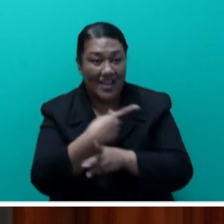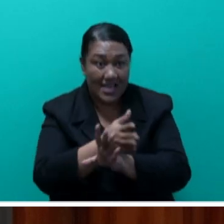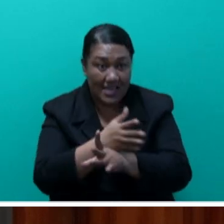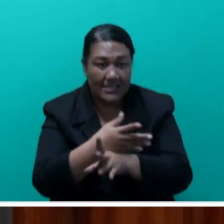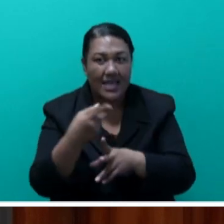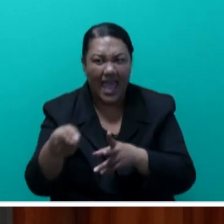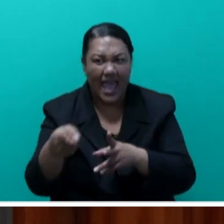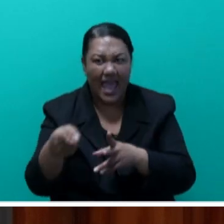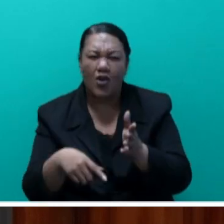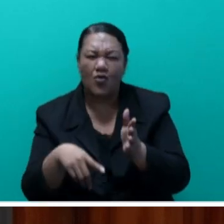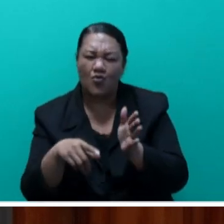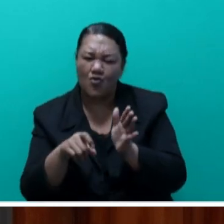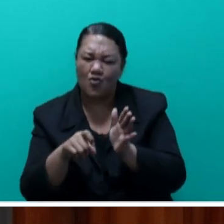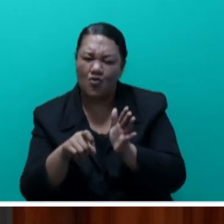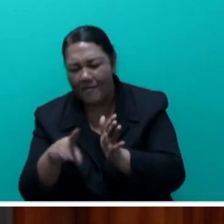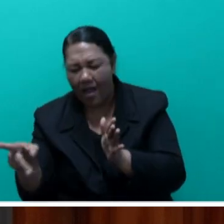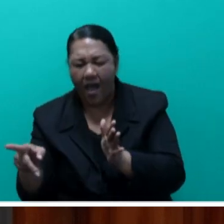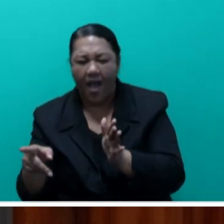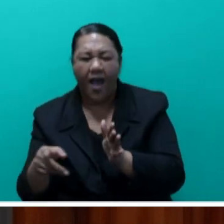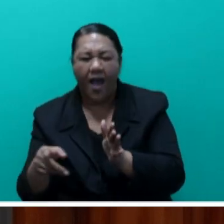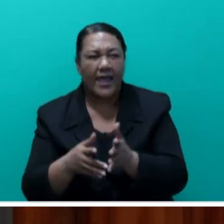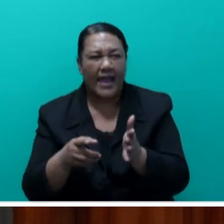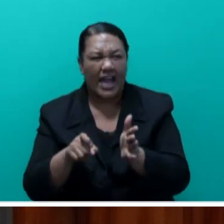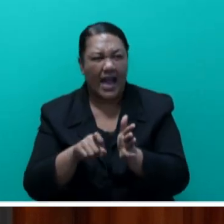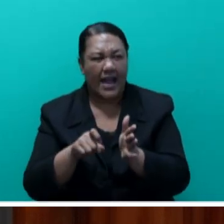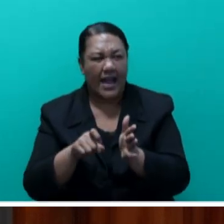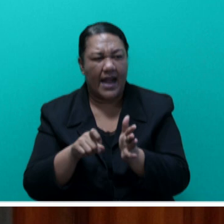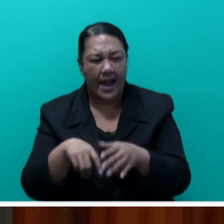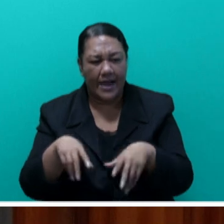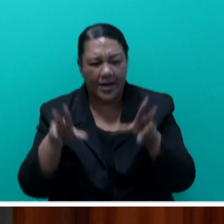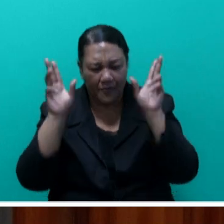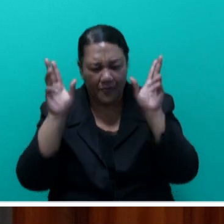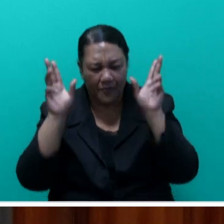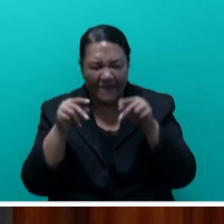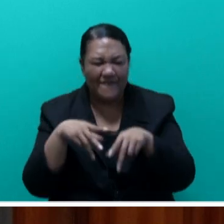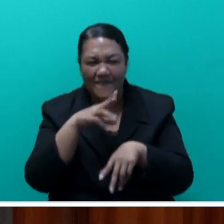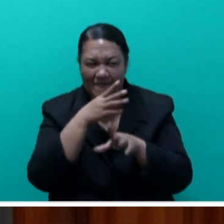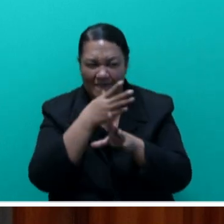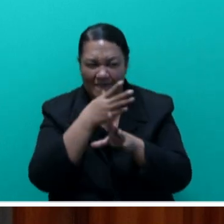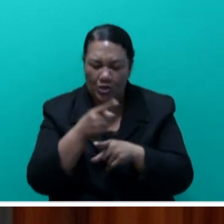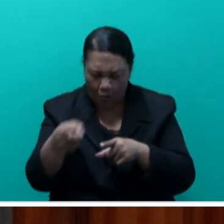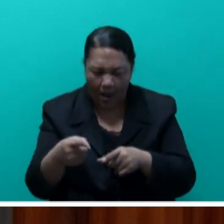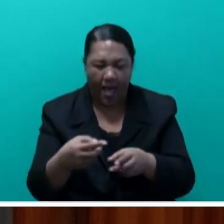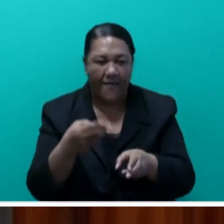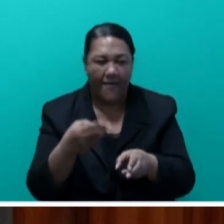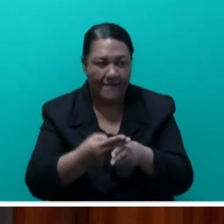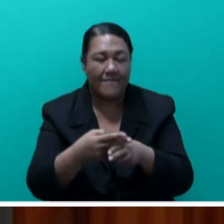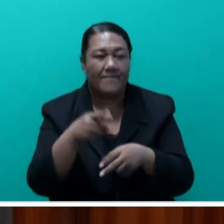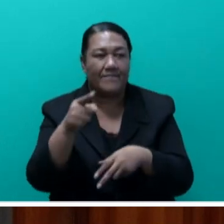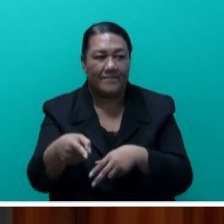rabbitfish in collaboration with local and overseas partners and institutions. Honourable Speaker, discussions with the South Pacific